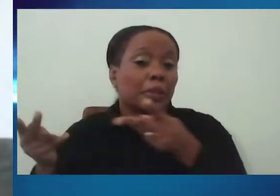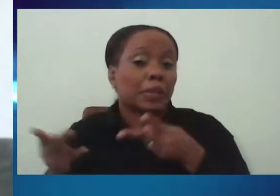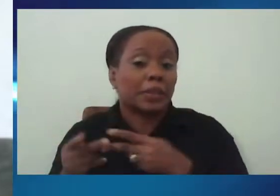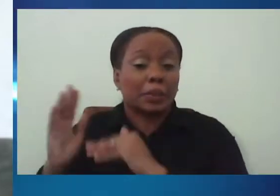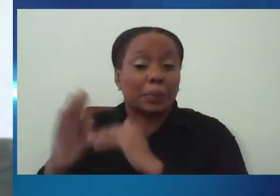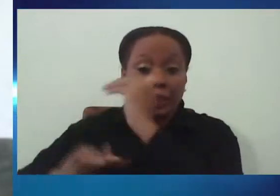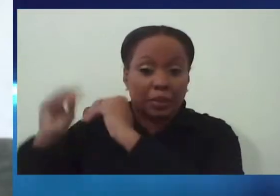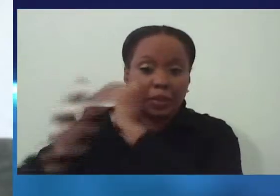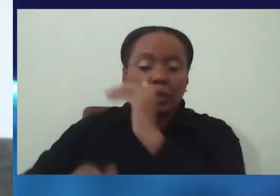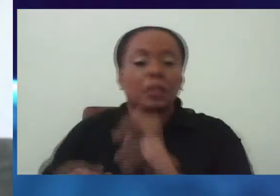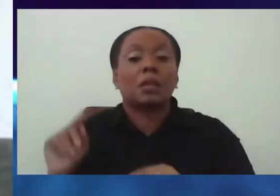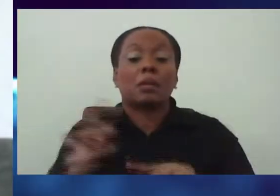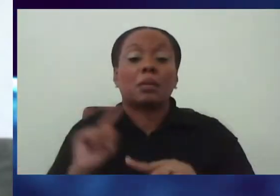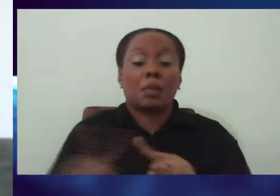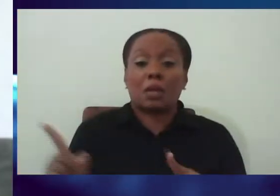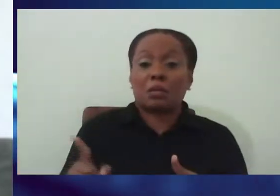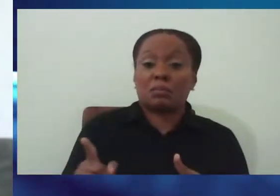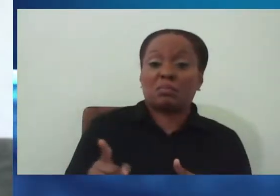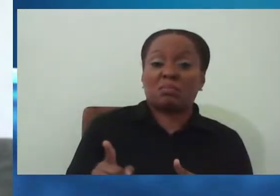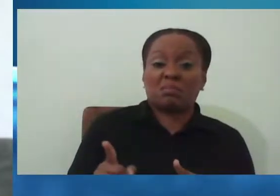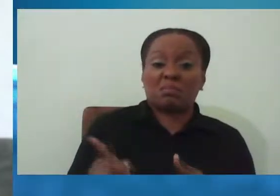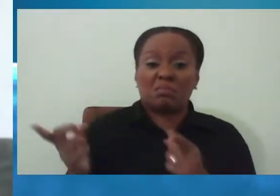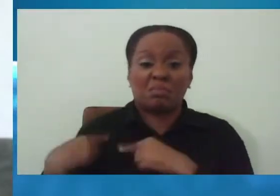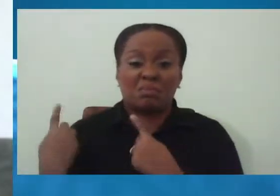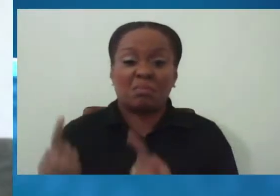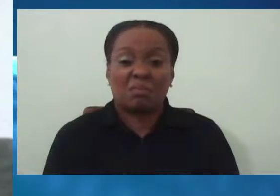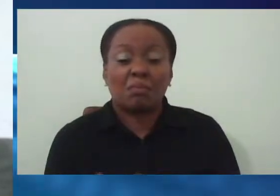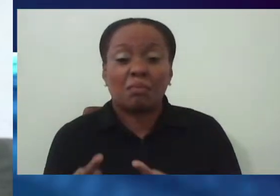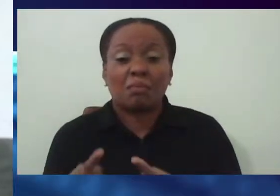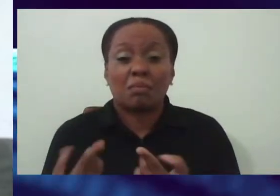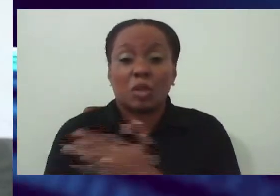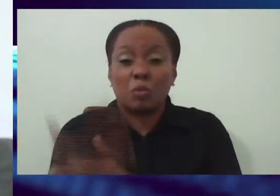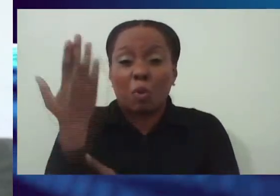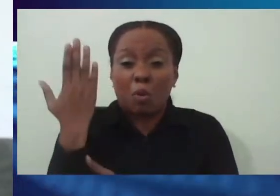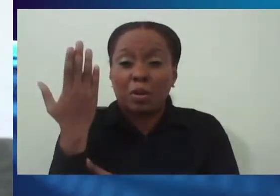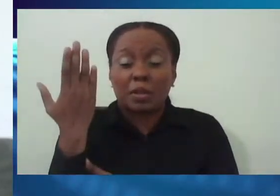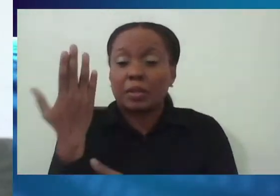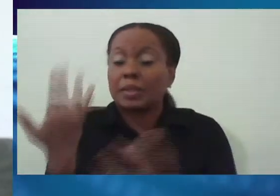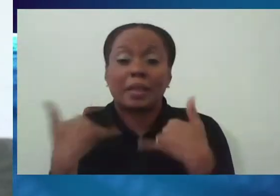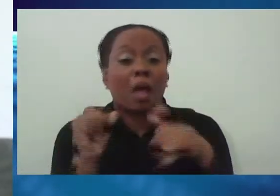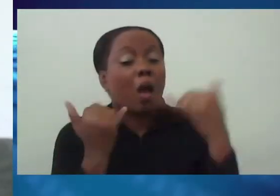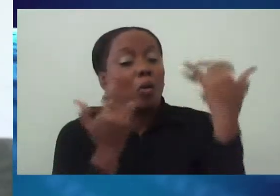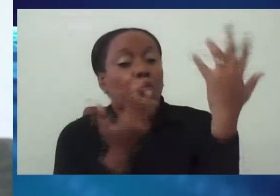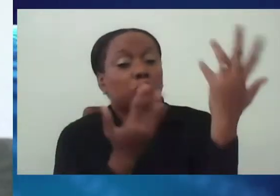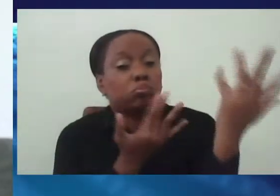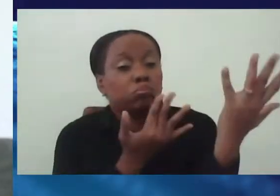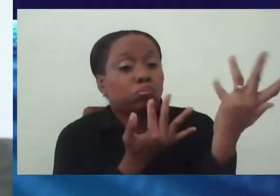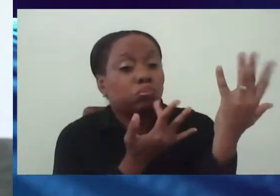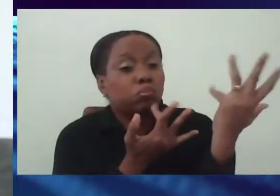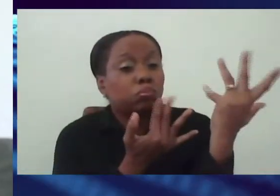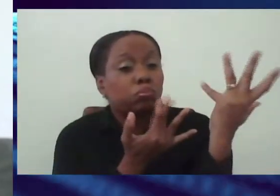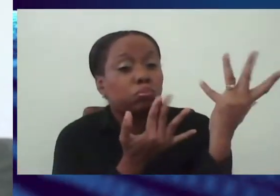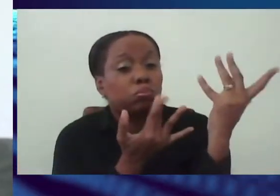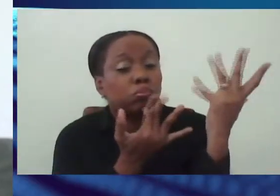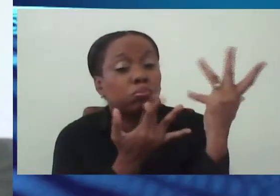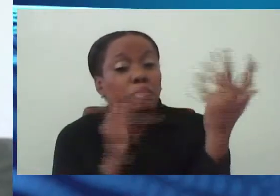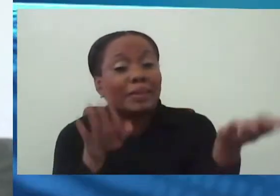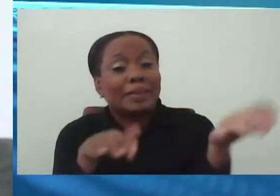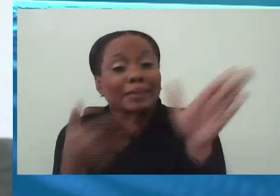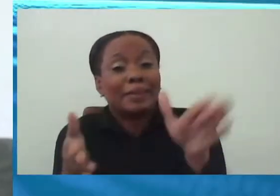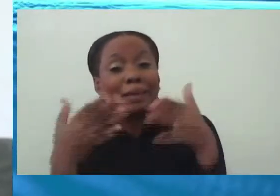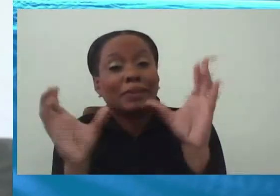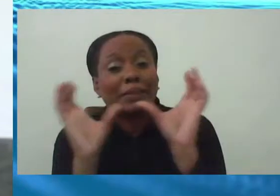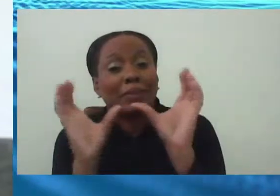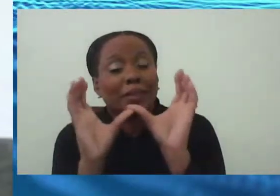this morning, they're saying that they are still awaiting the certificate from the isolation